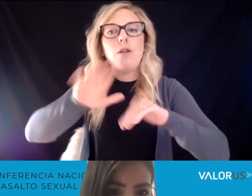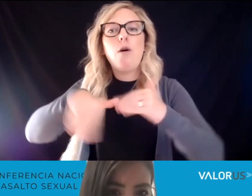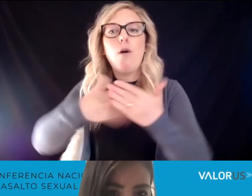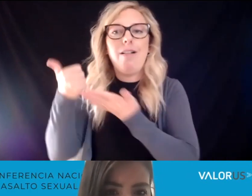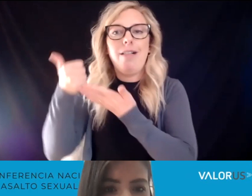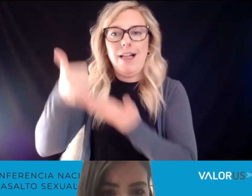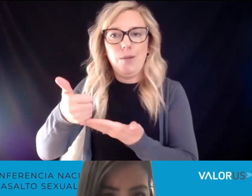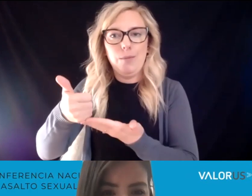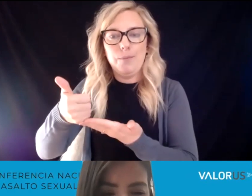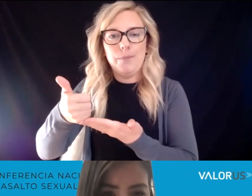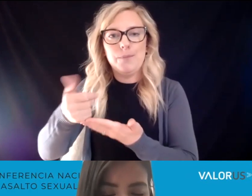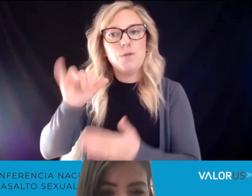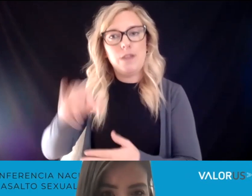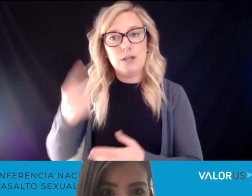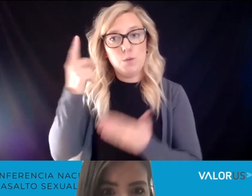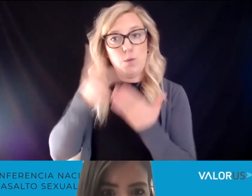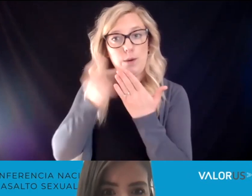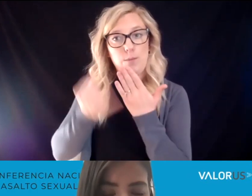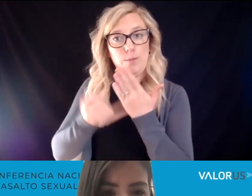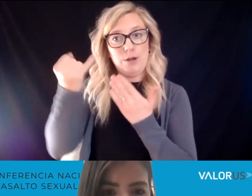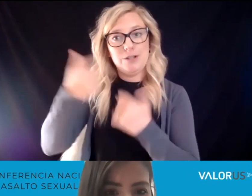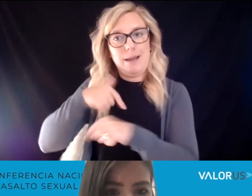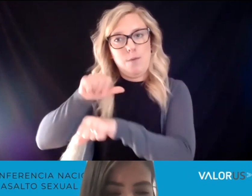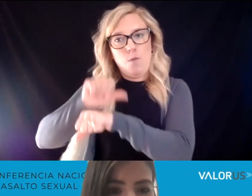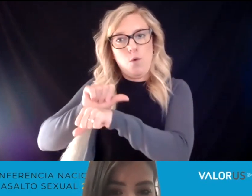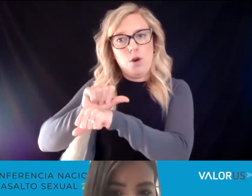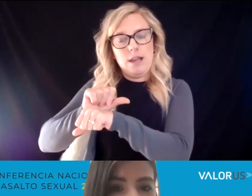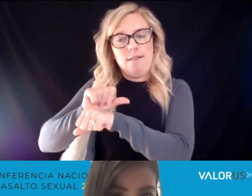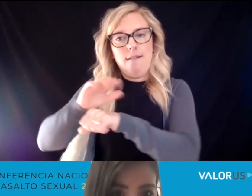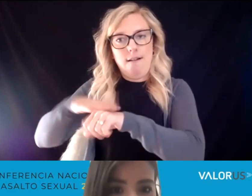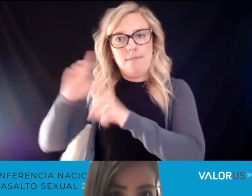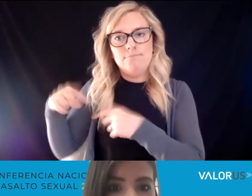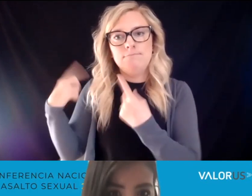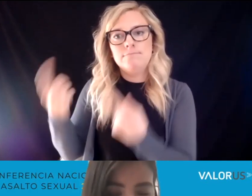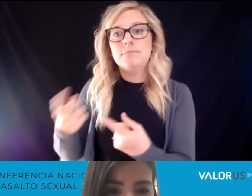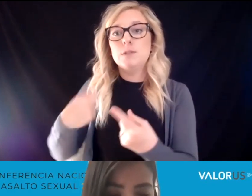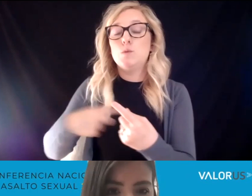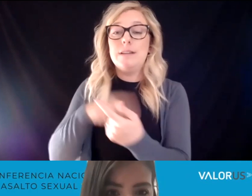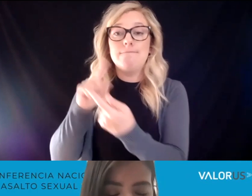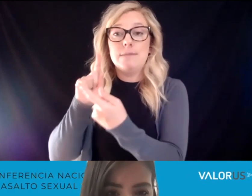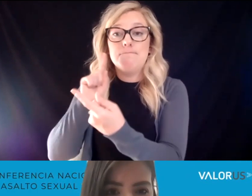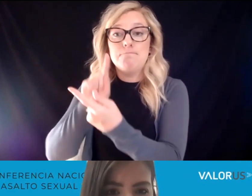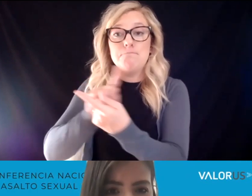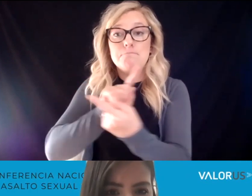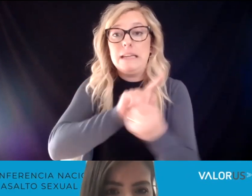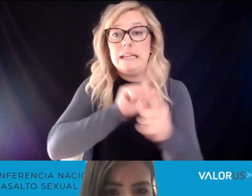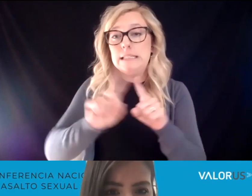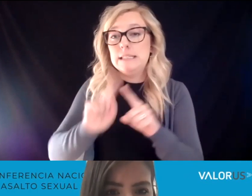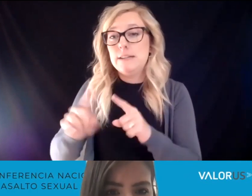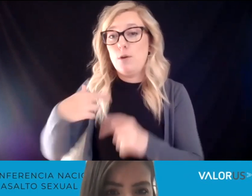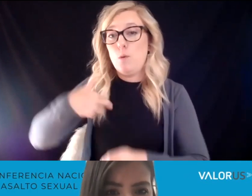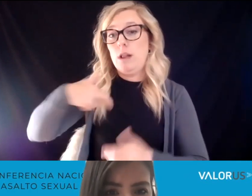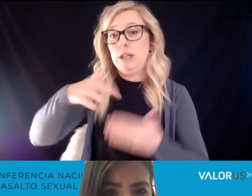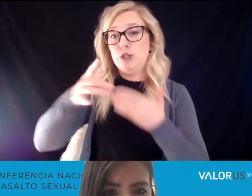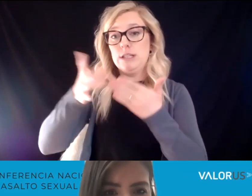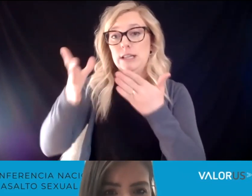So that is one of the projects that I've been working on, because we've met with certain religious leaders, and they've said, oh, I'm not